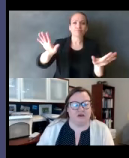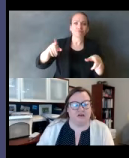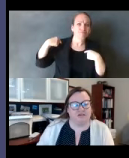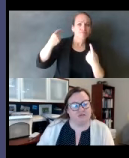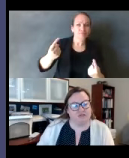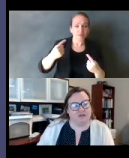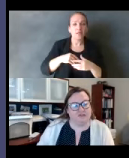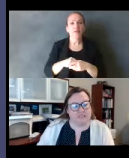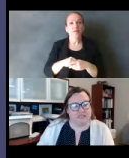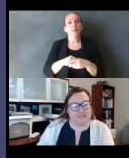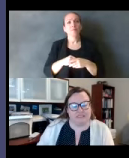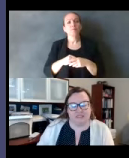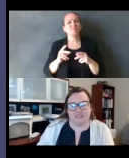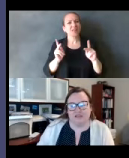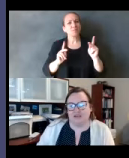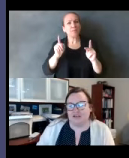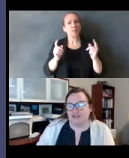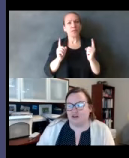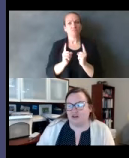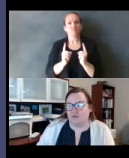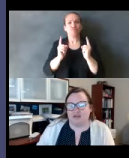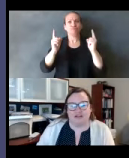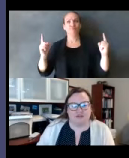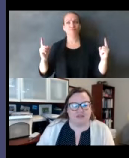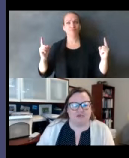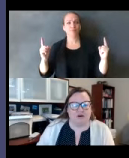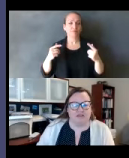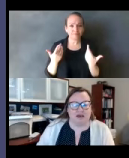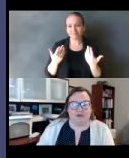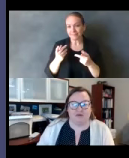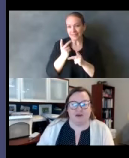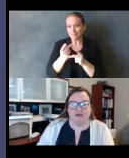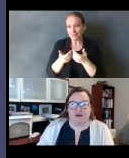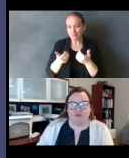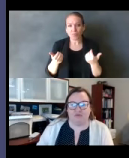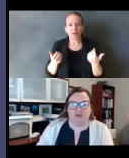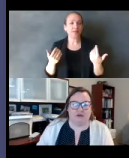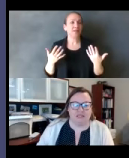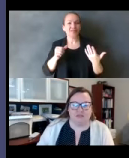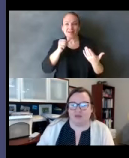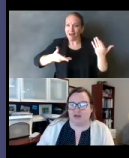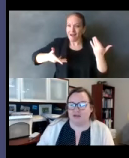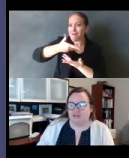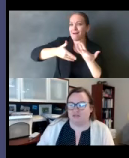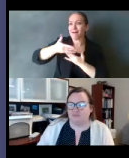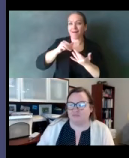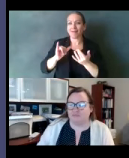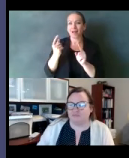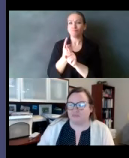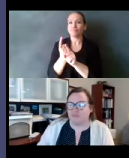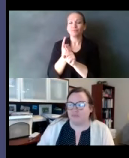to socially or physically distance. So we thought this was an important topic, and we have a couple of really great